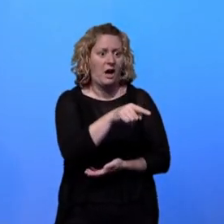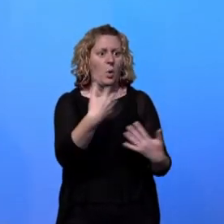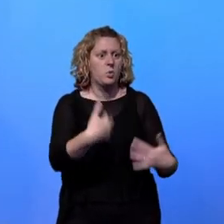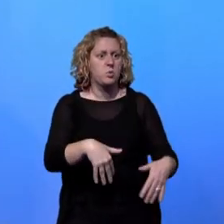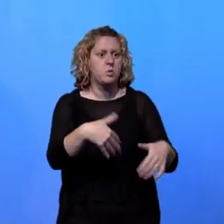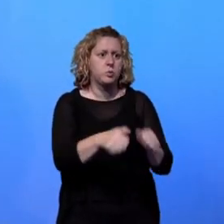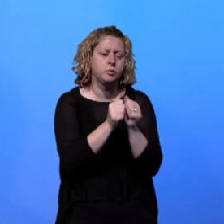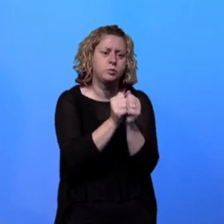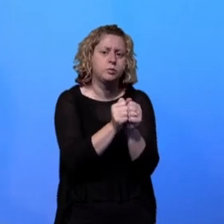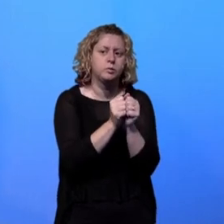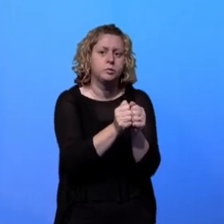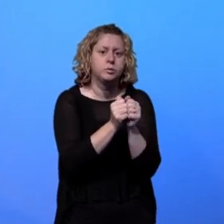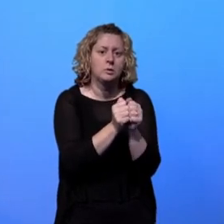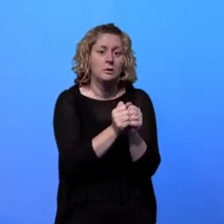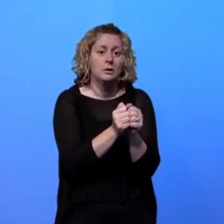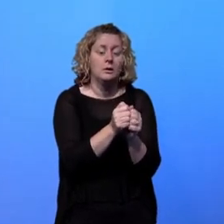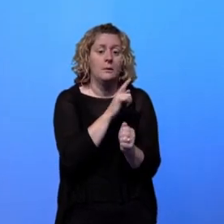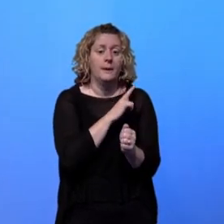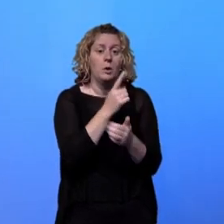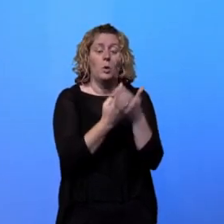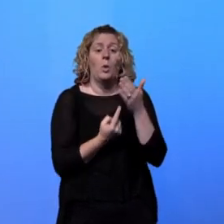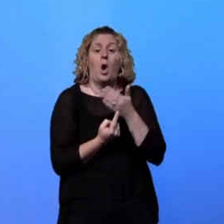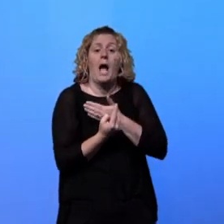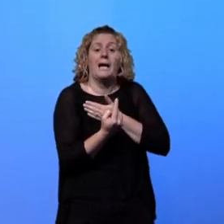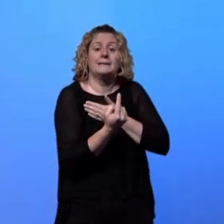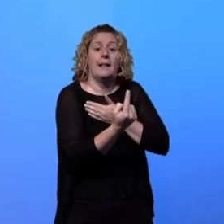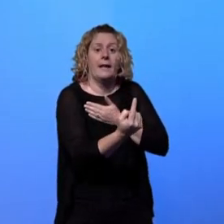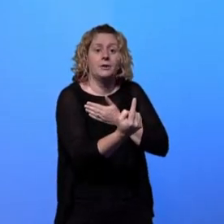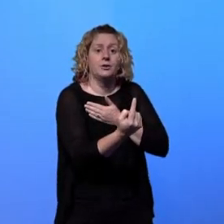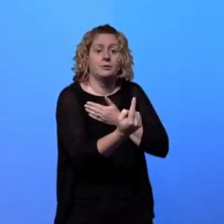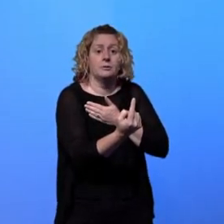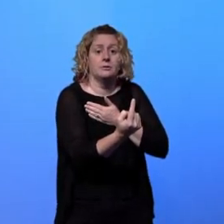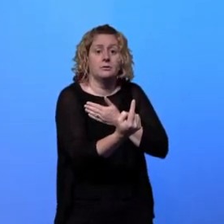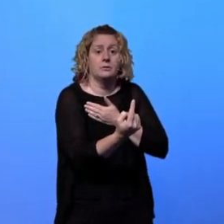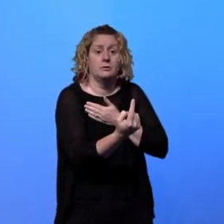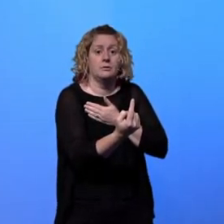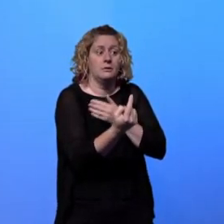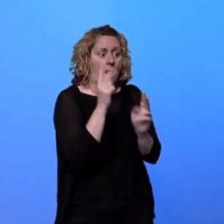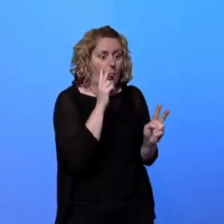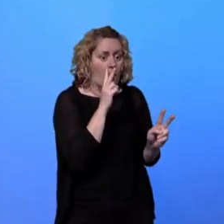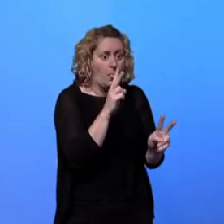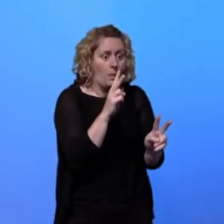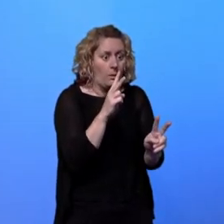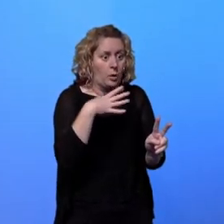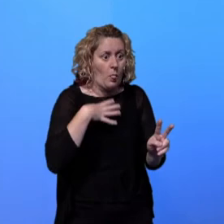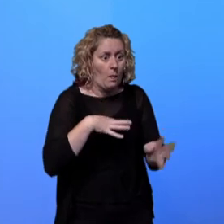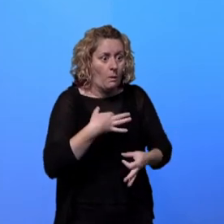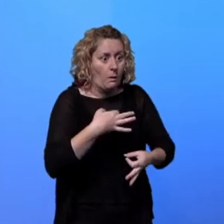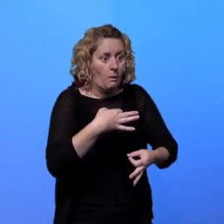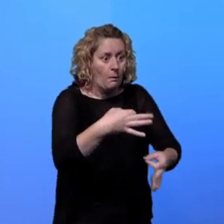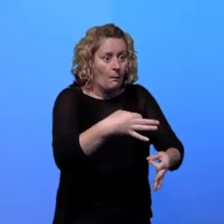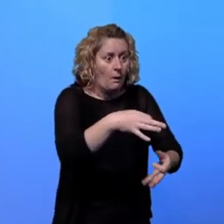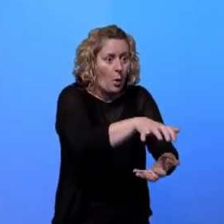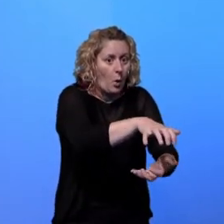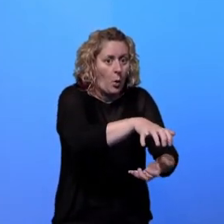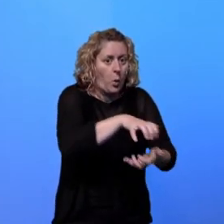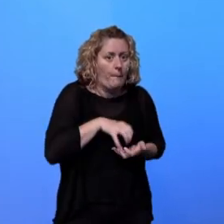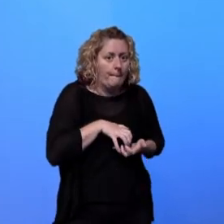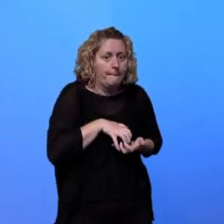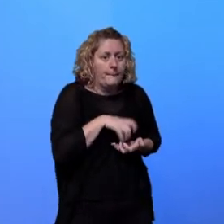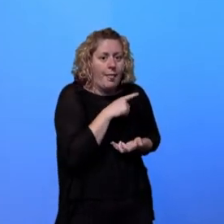in the isolation, do jot this down, he looked, he longed, he took, and he lied.